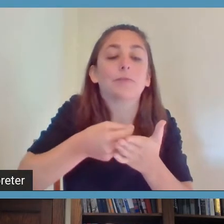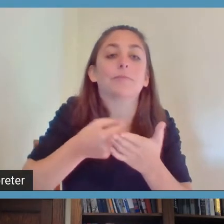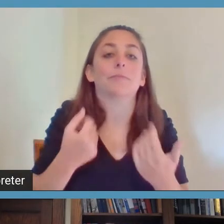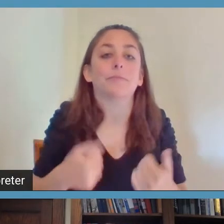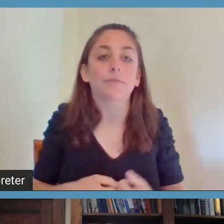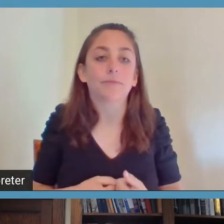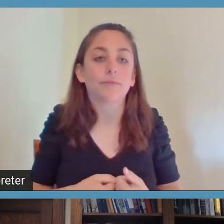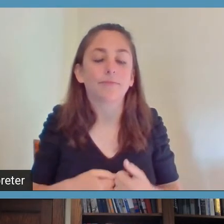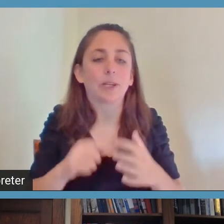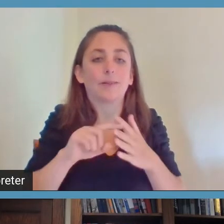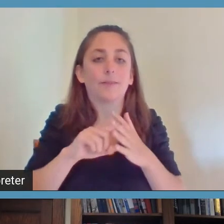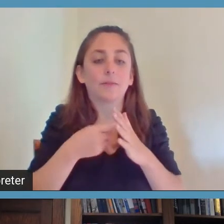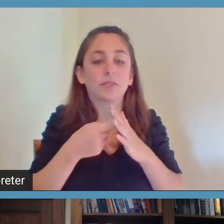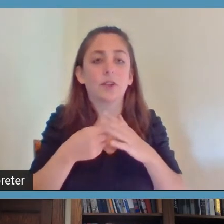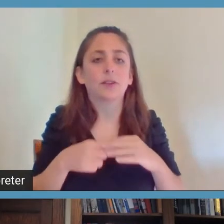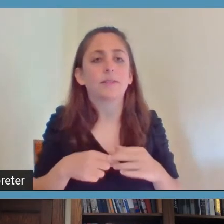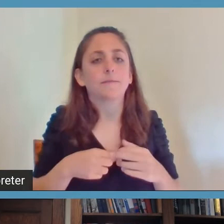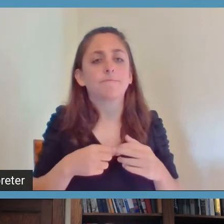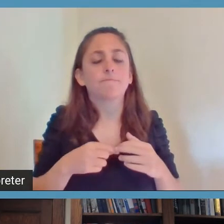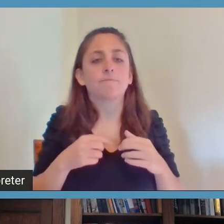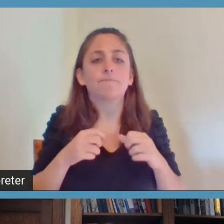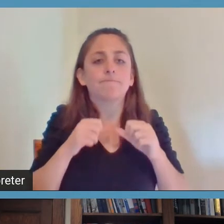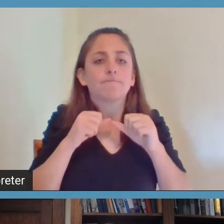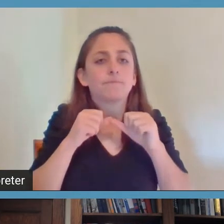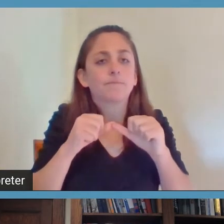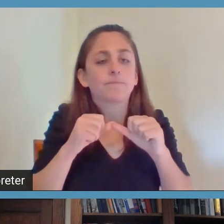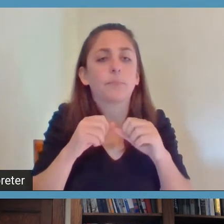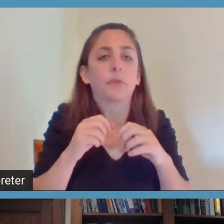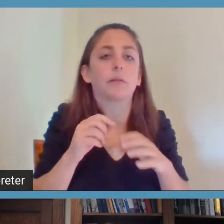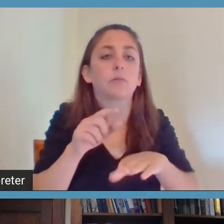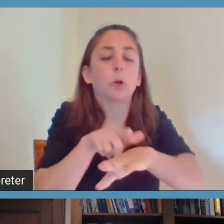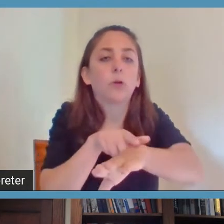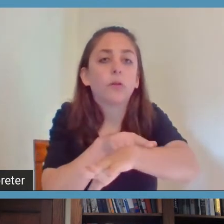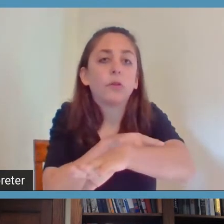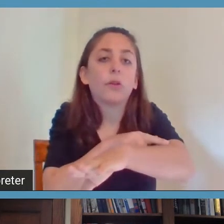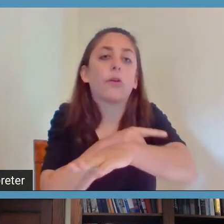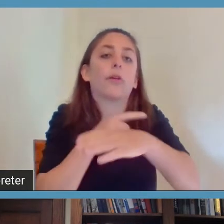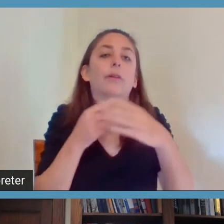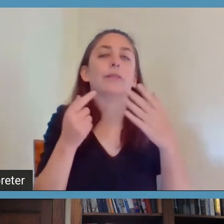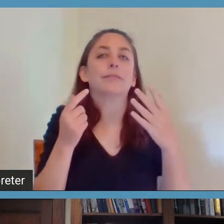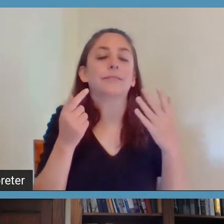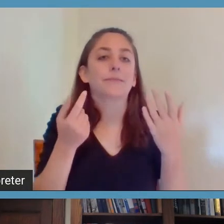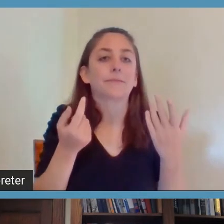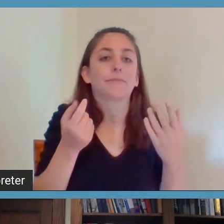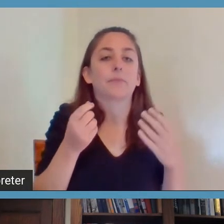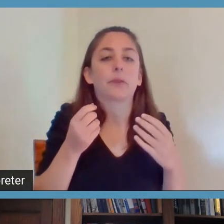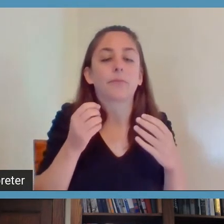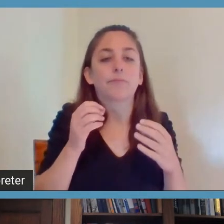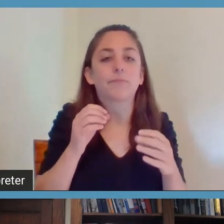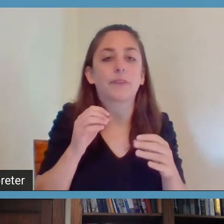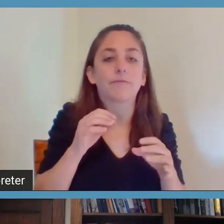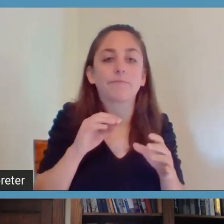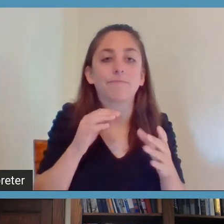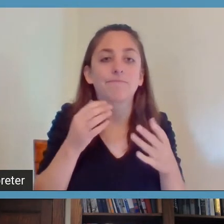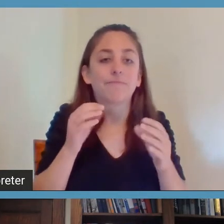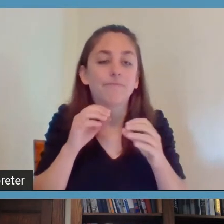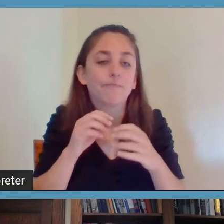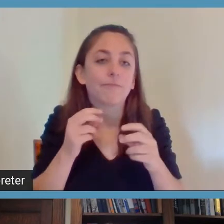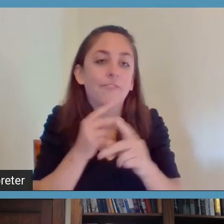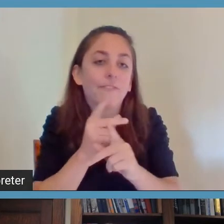and it took quite a bit longer to actually flesh out the initial ideas that we had pitched in that just for fun